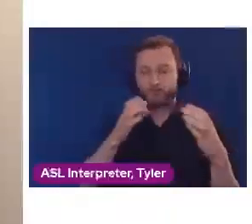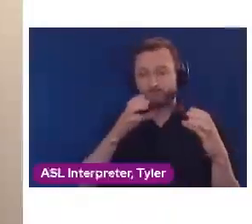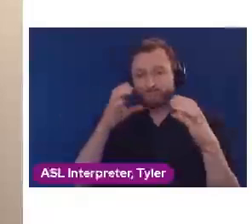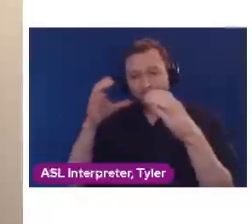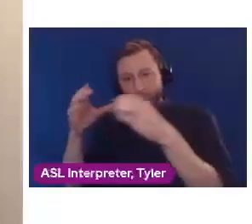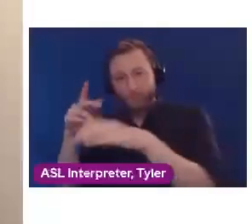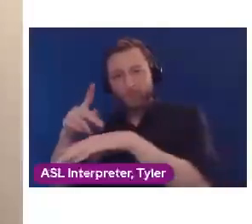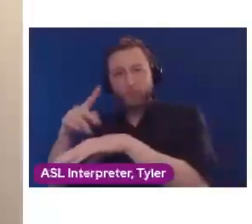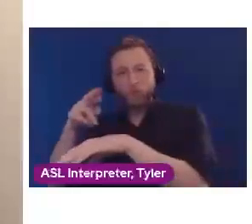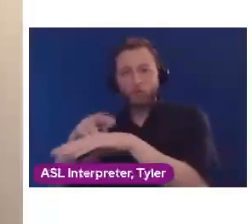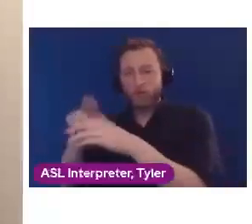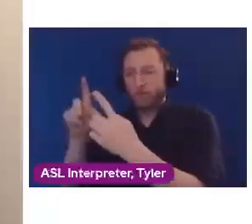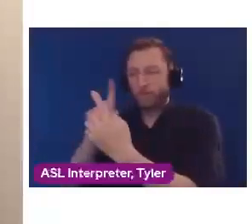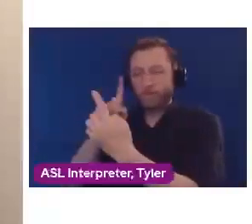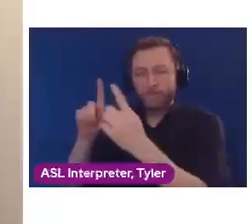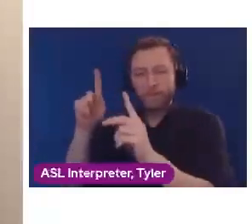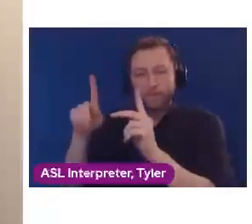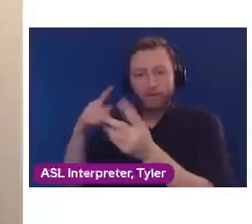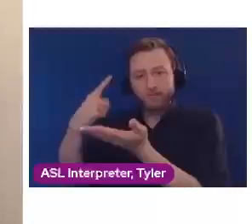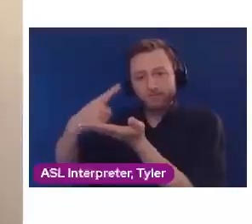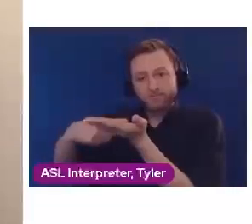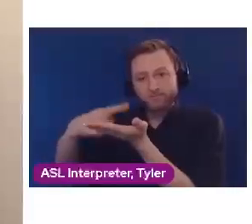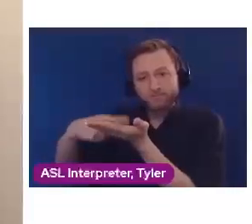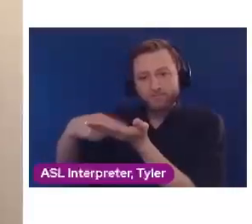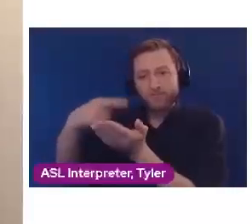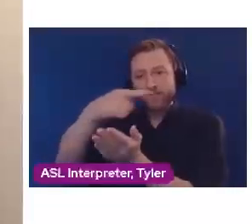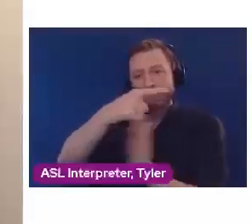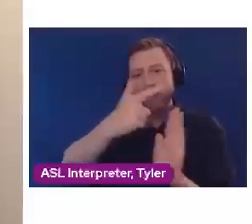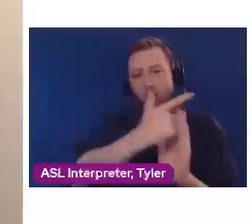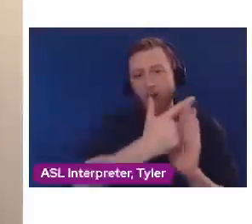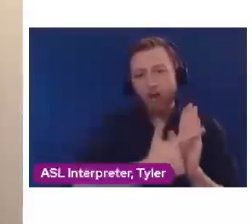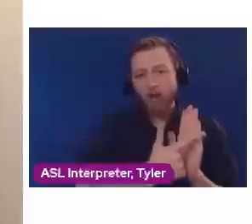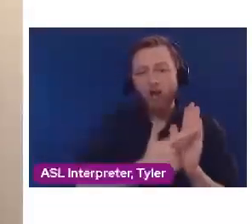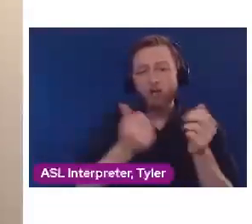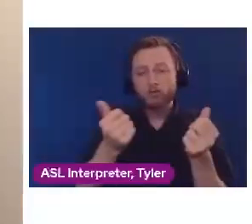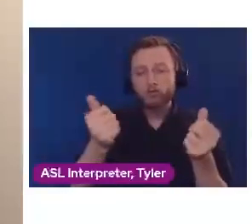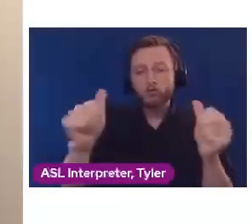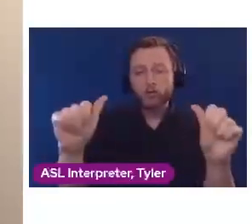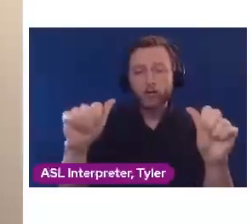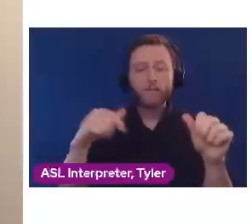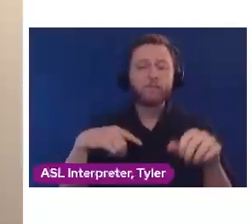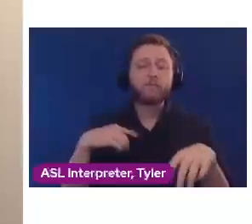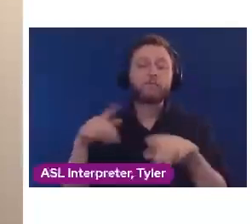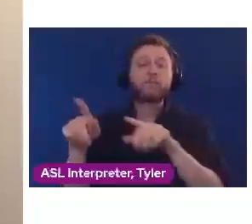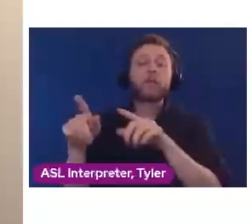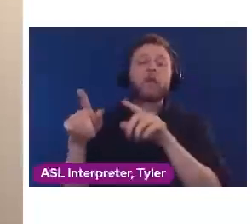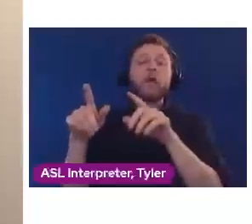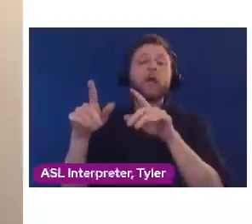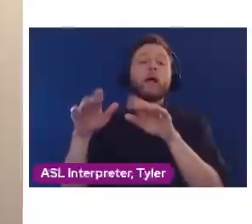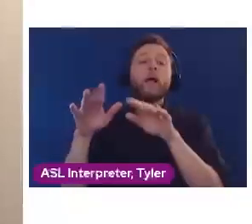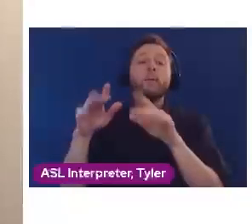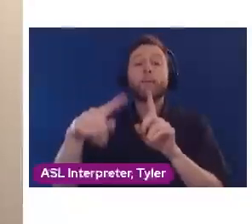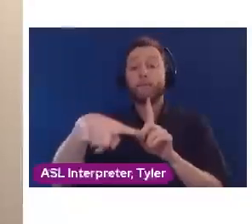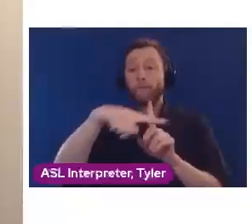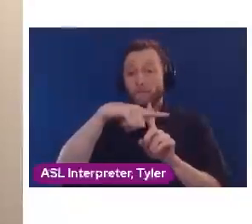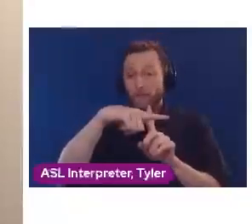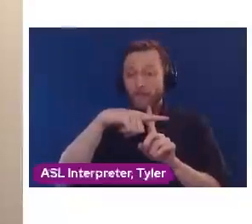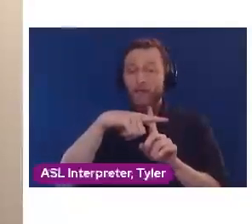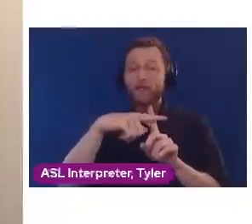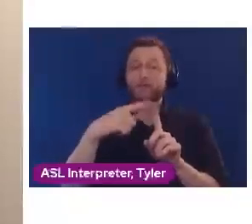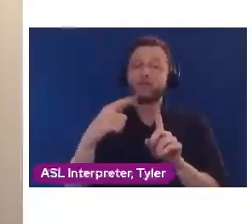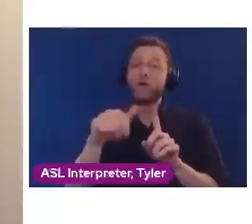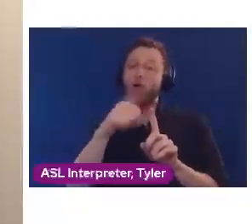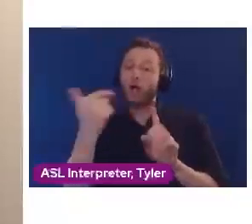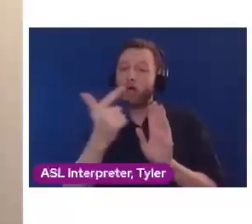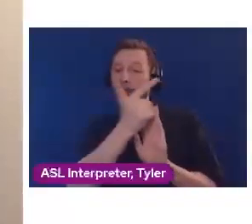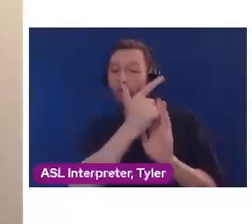bill. I'm also actively covering and working and have been also working in legislation. In addition to all